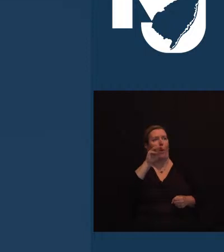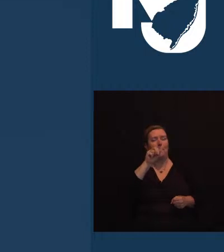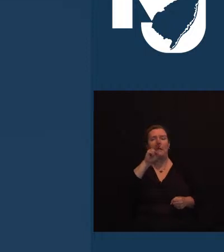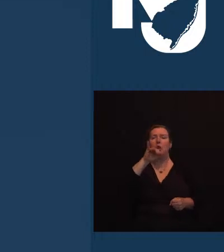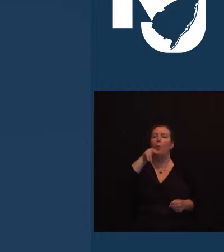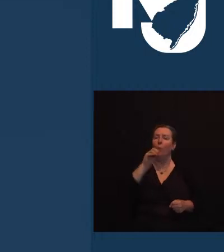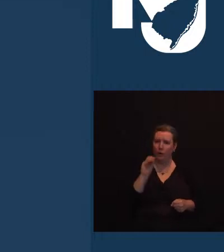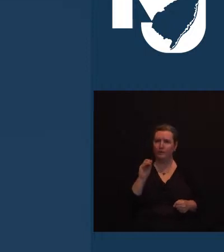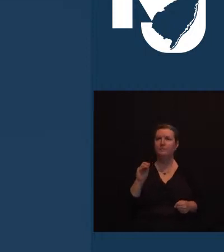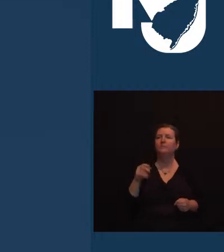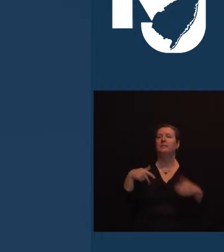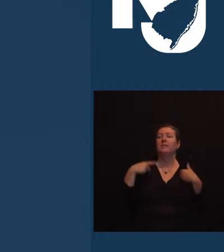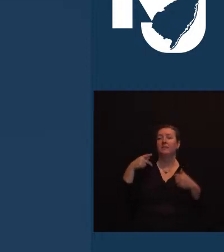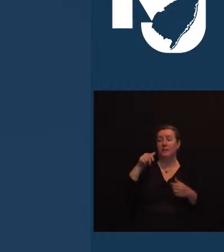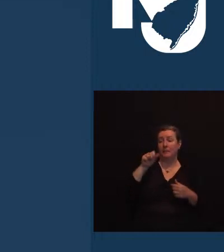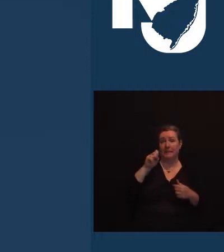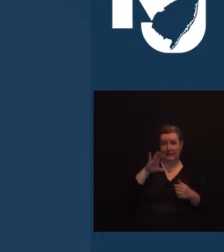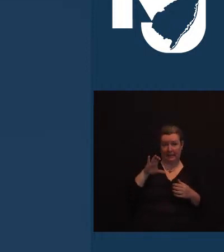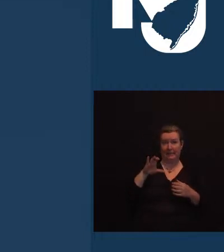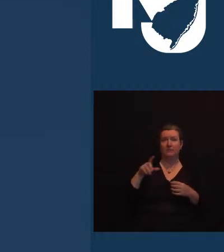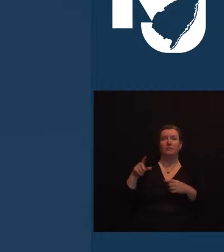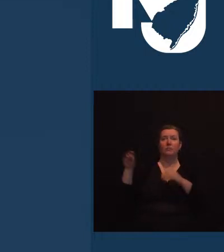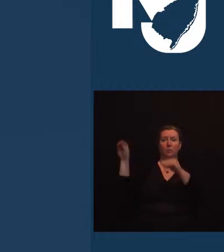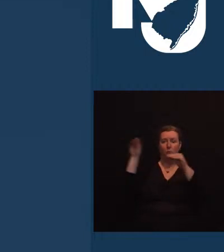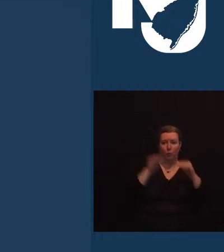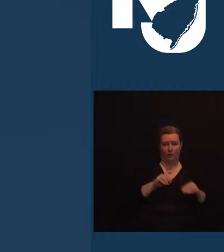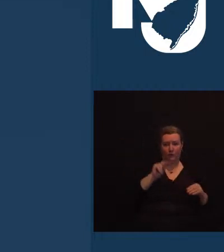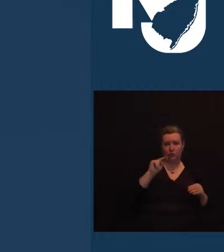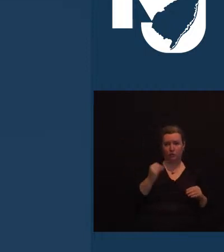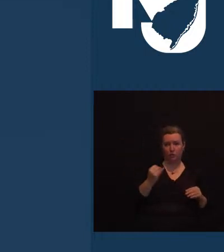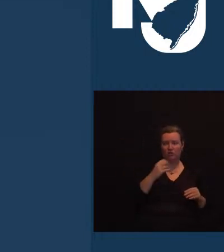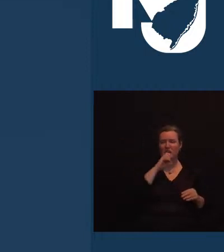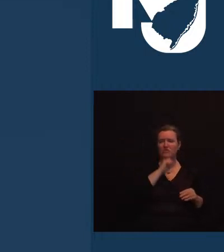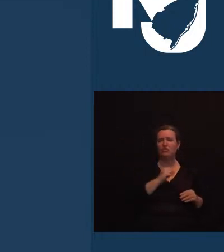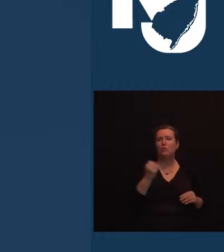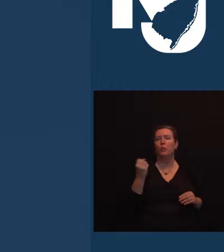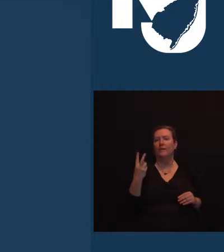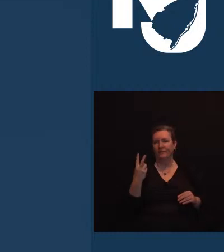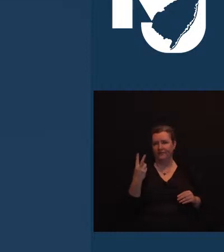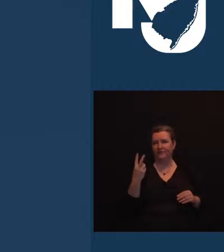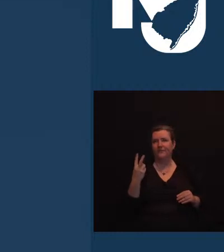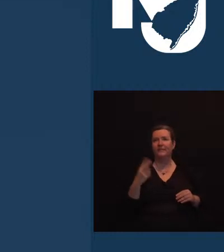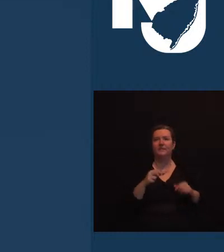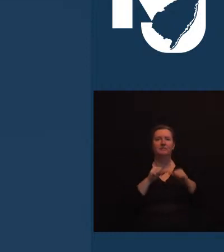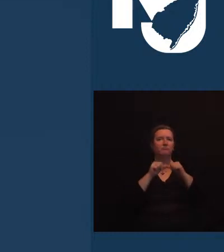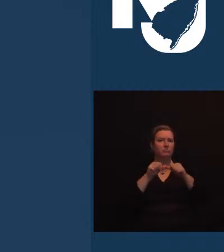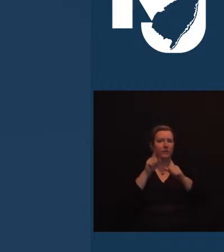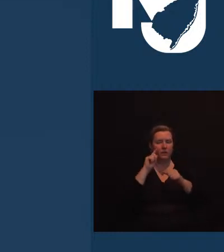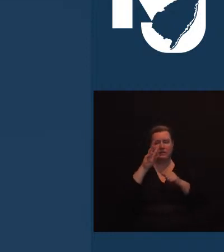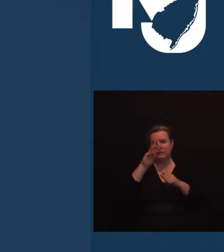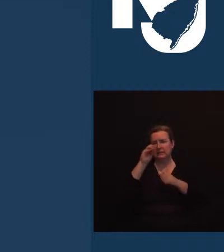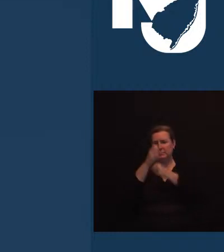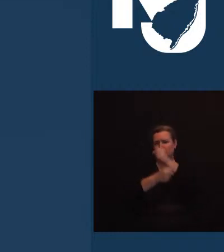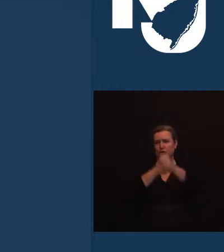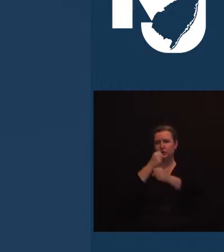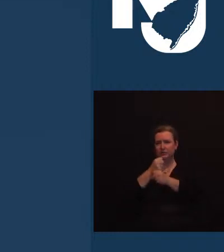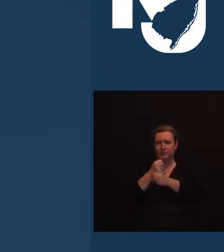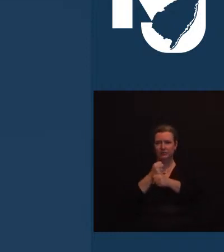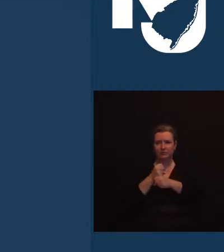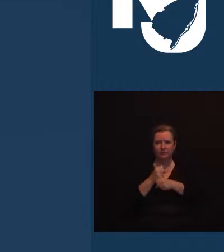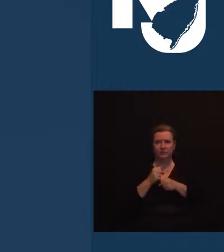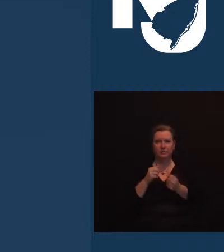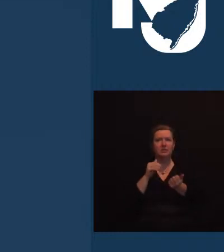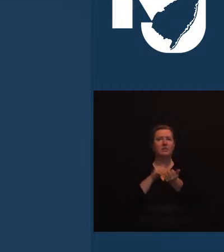his family moved to Hamilton when he was 12 years old, and he called it home for the next 60 years. An optician, he assisted